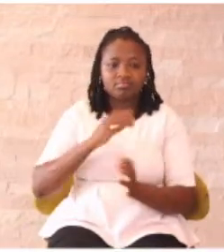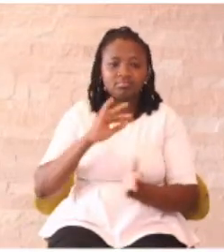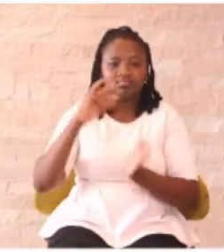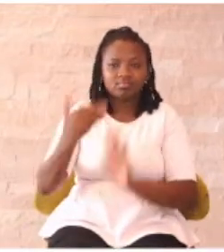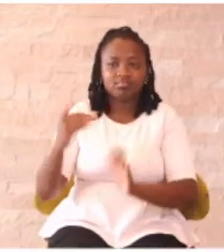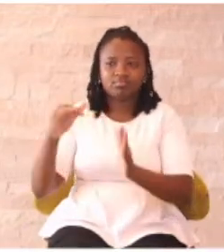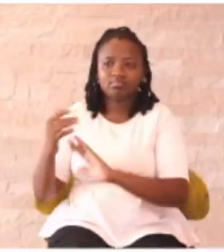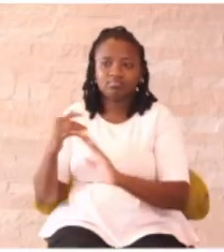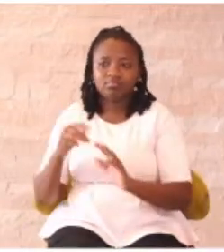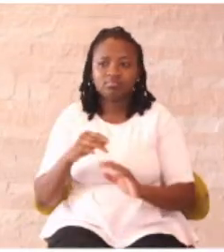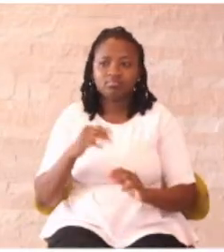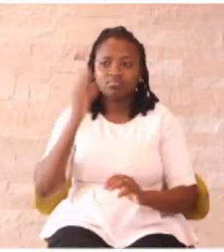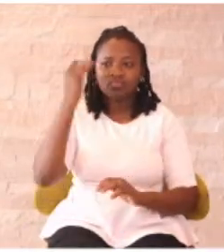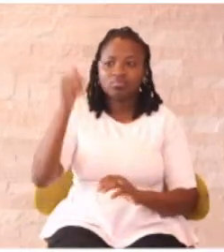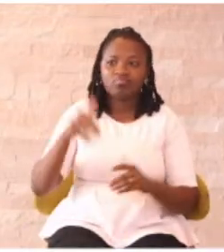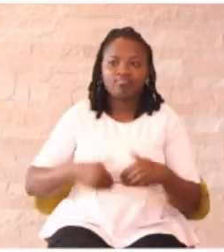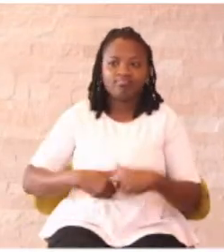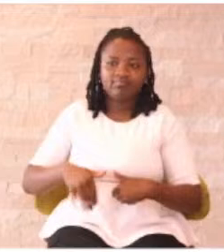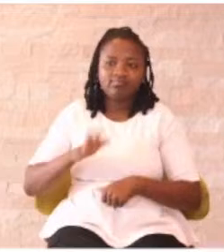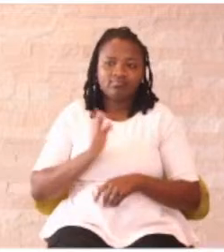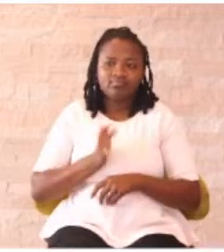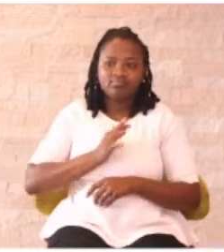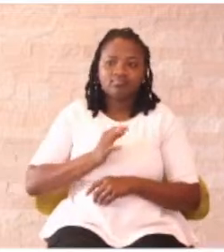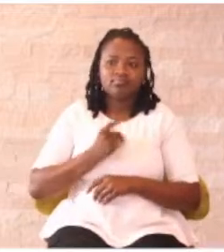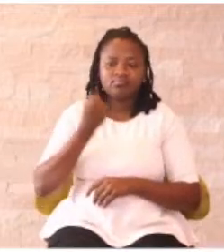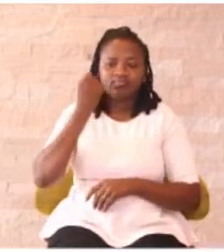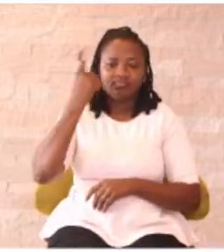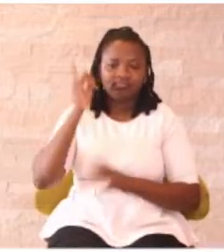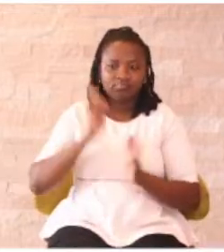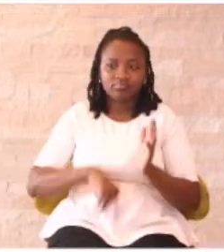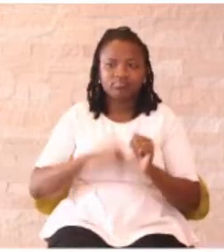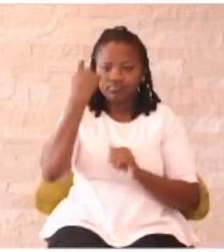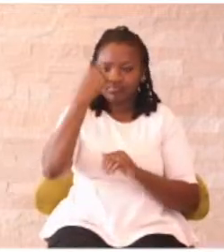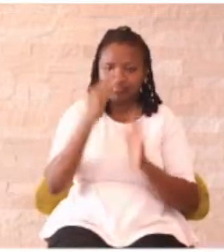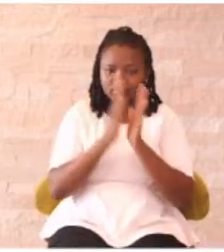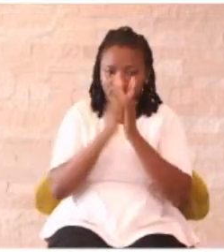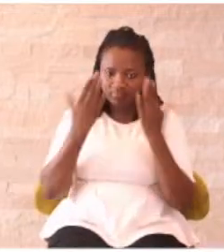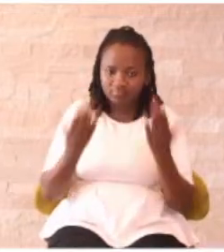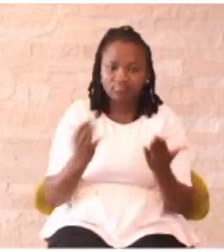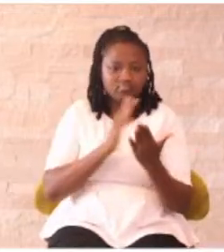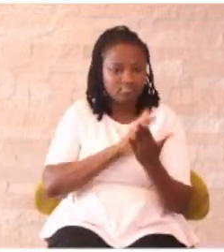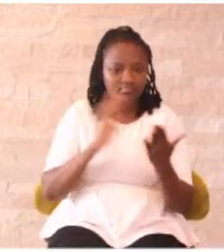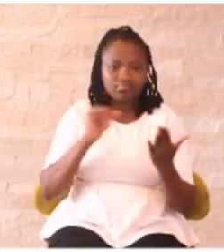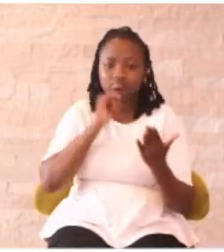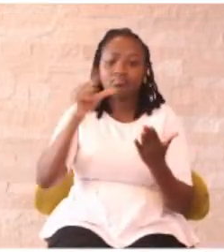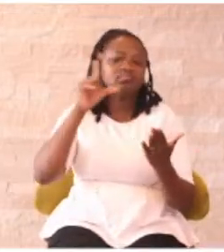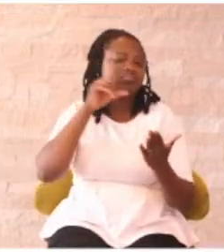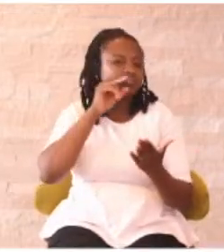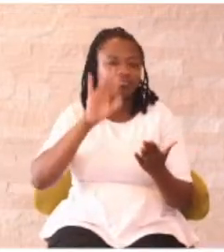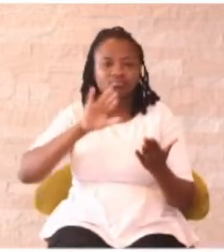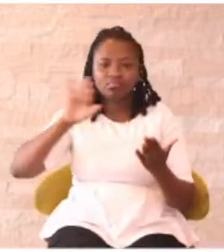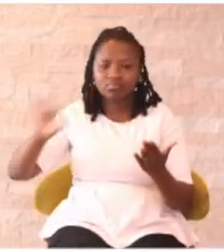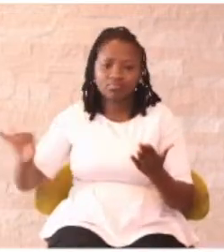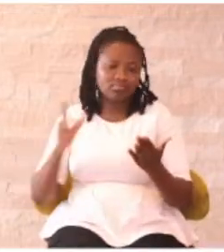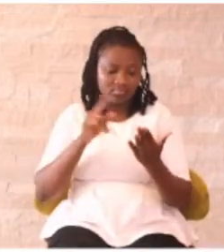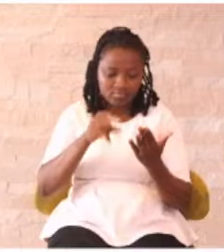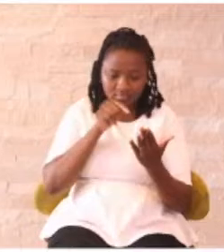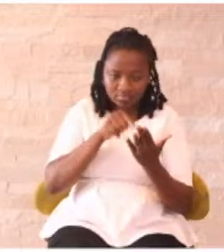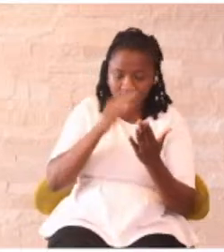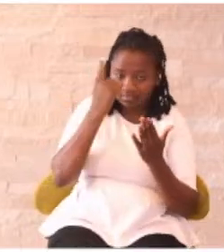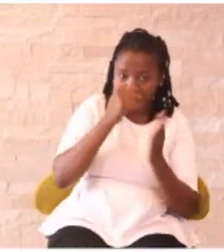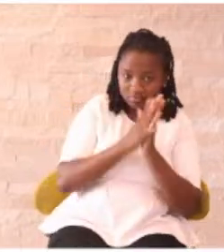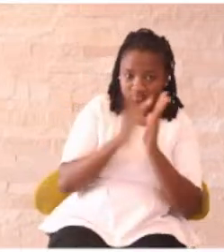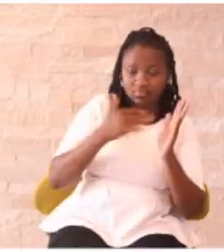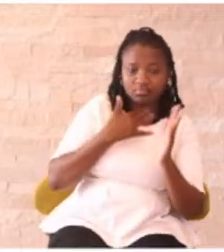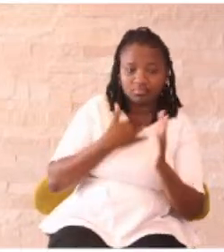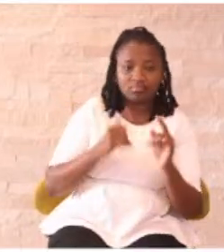understand the Twitter, those X. No, they are so familiar with Facebook. So we are not able to reach them as we would like to do. But we